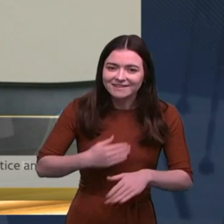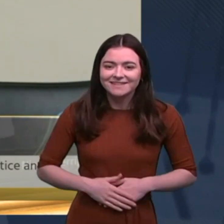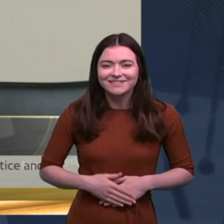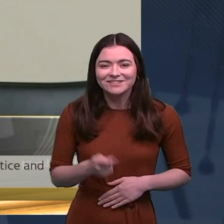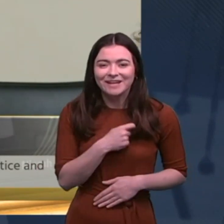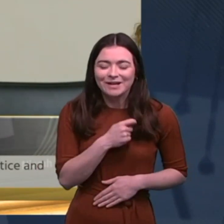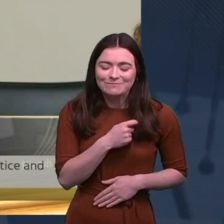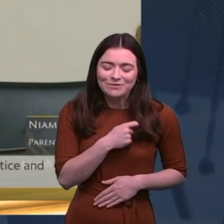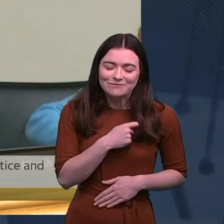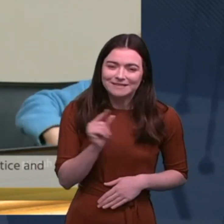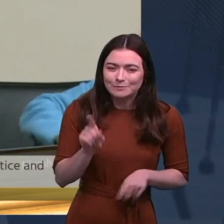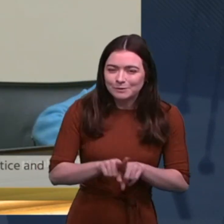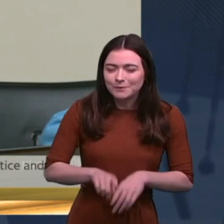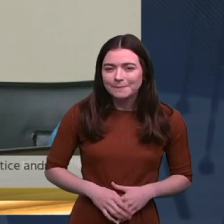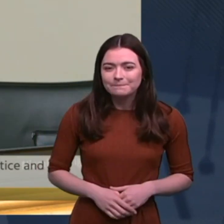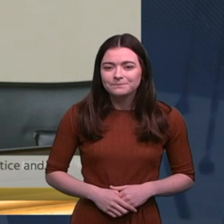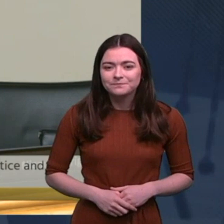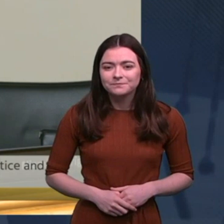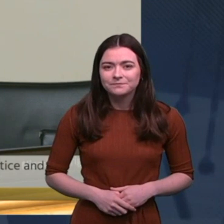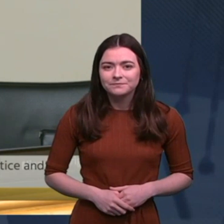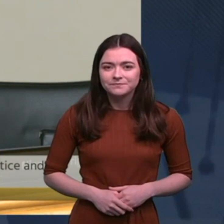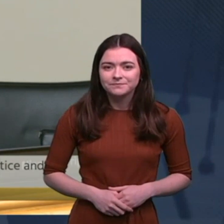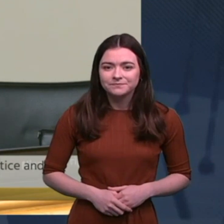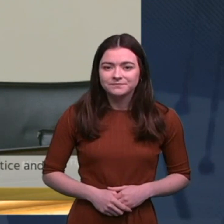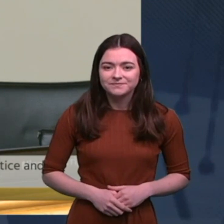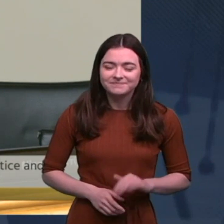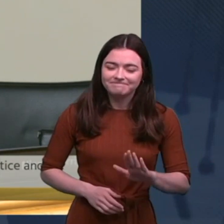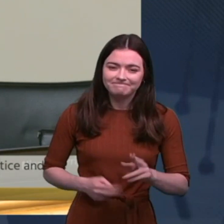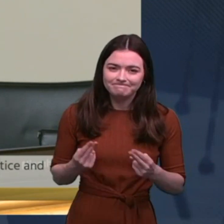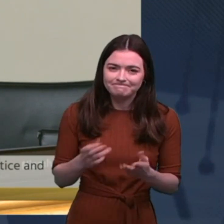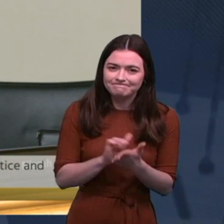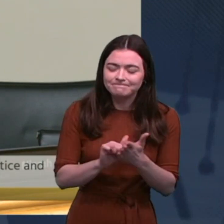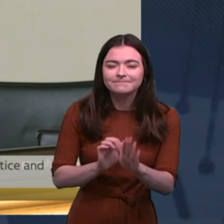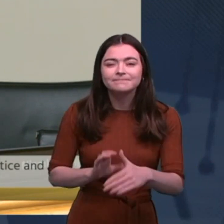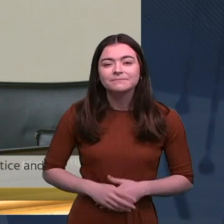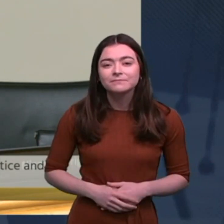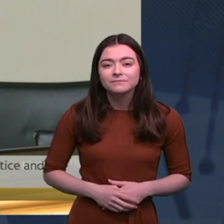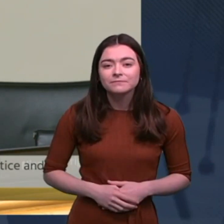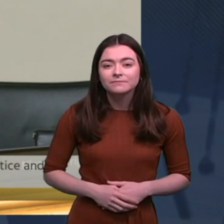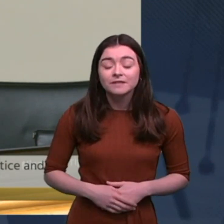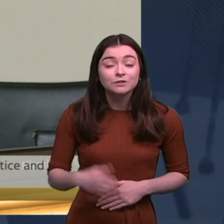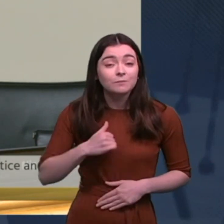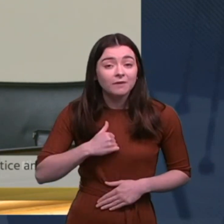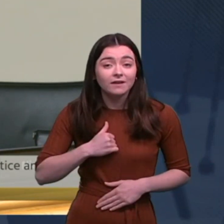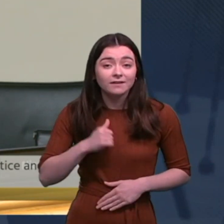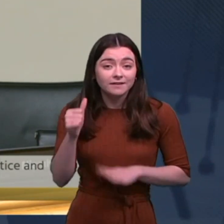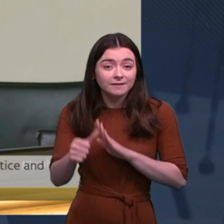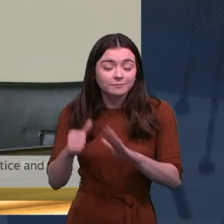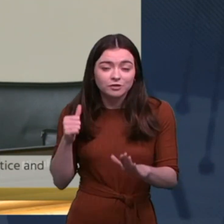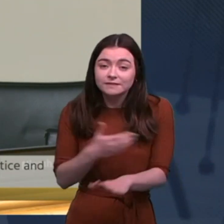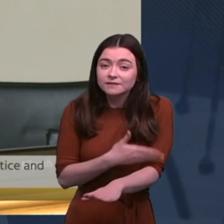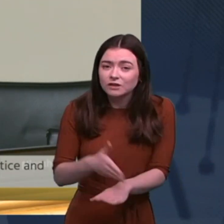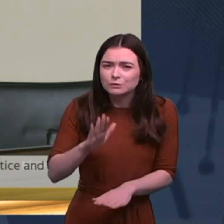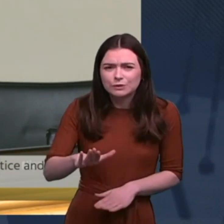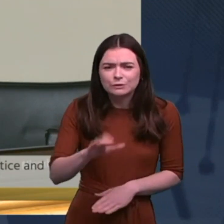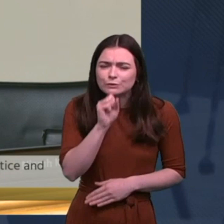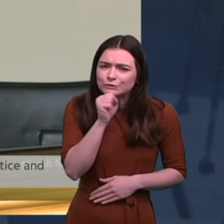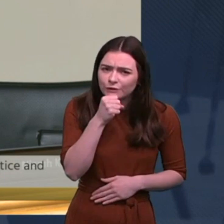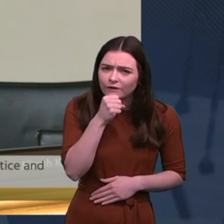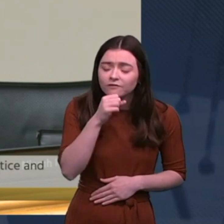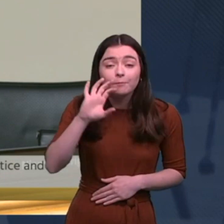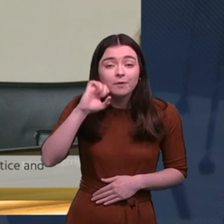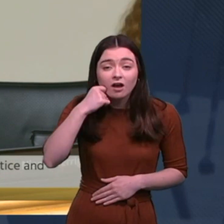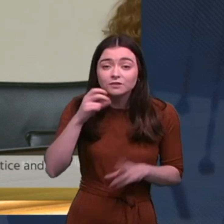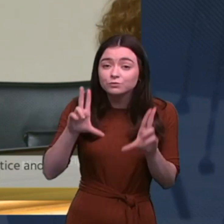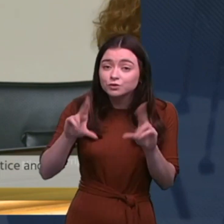It's nerves too, so apologies. You do not need to apologise now. But my journey starting with her was tough because